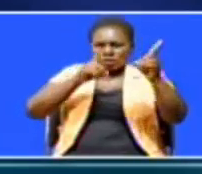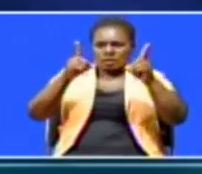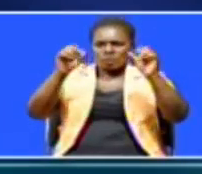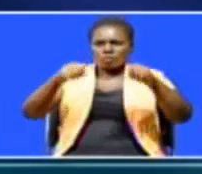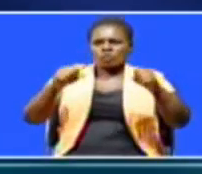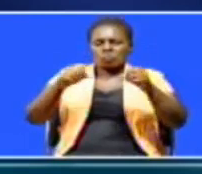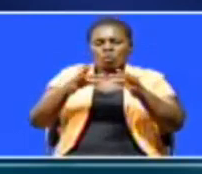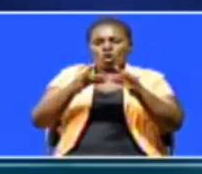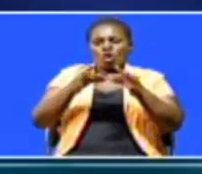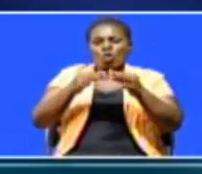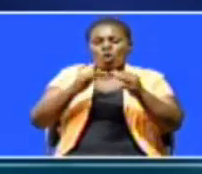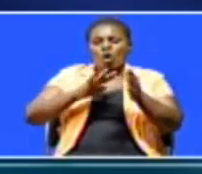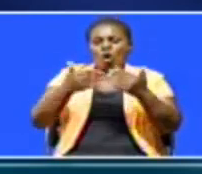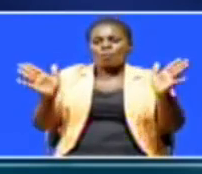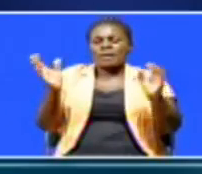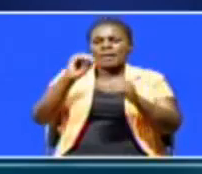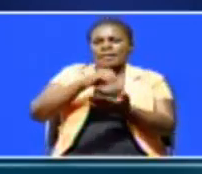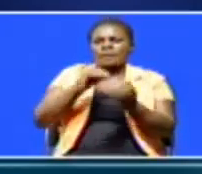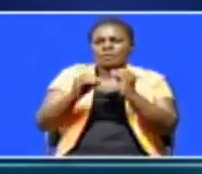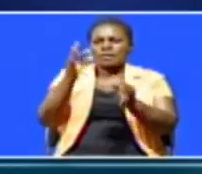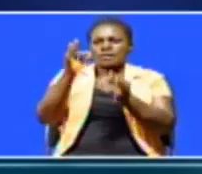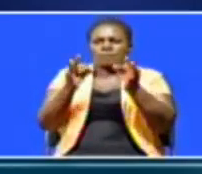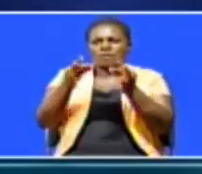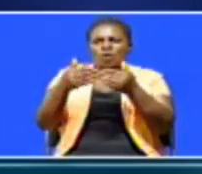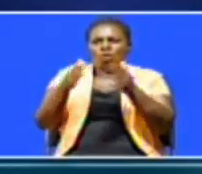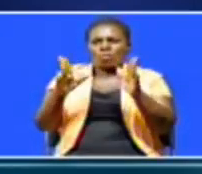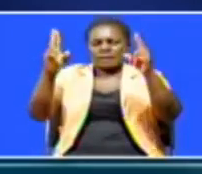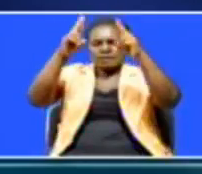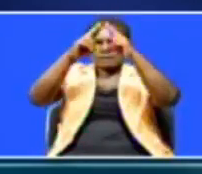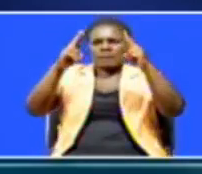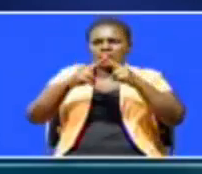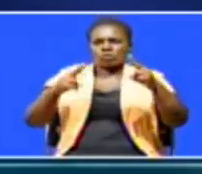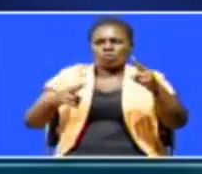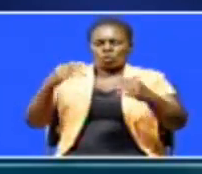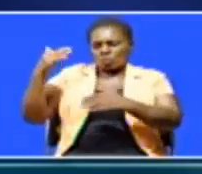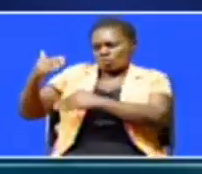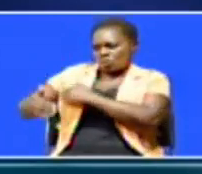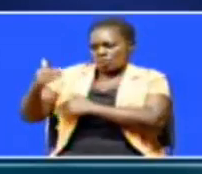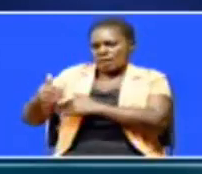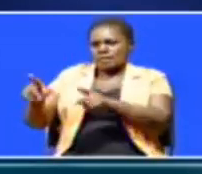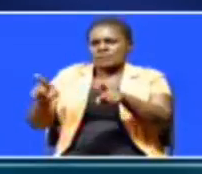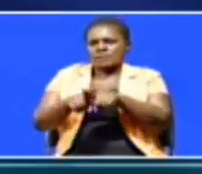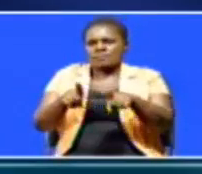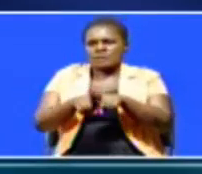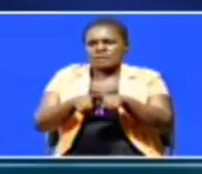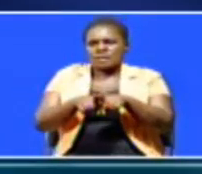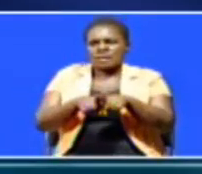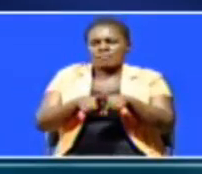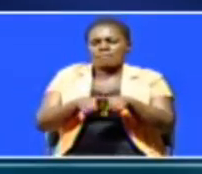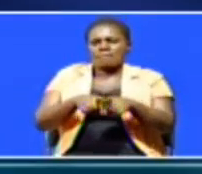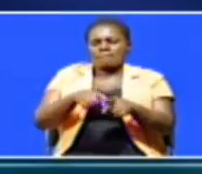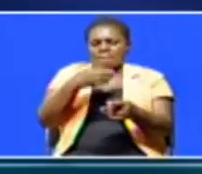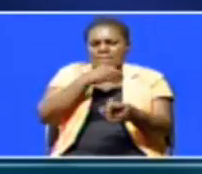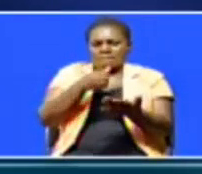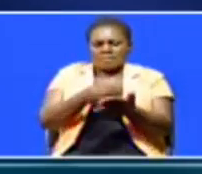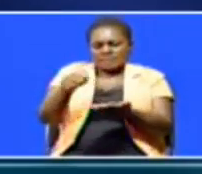take longer to reopen, as they are dependent on the opening up of international borders and the availability of disposable income.